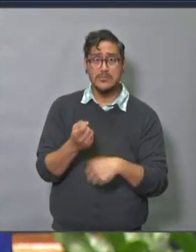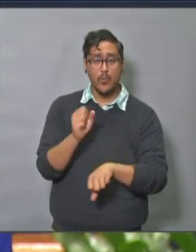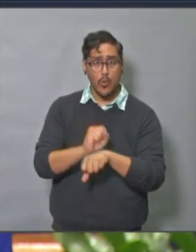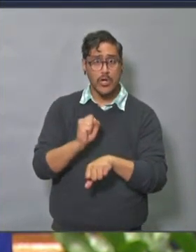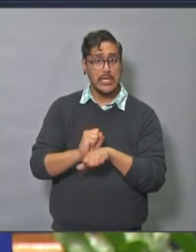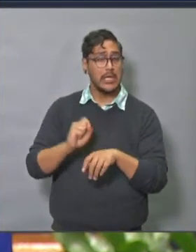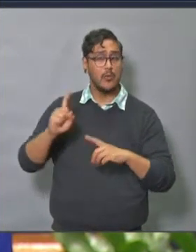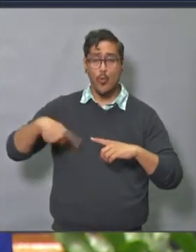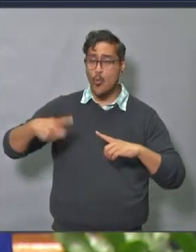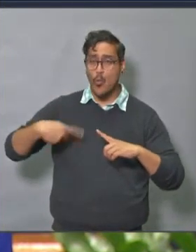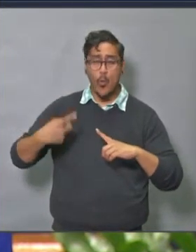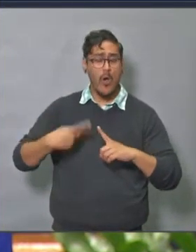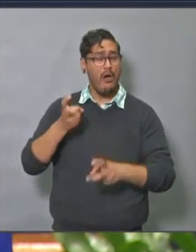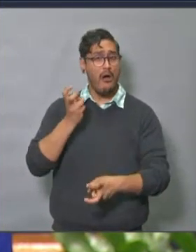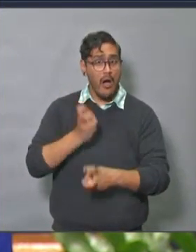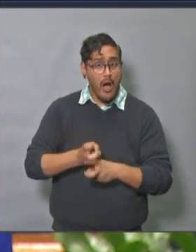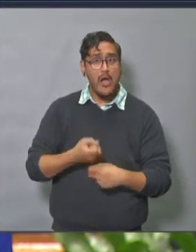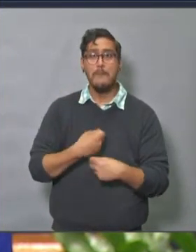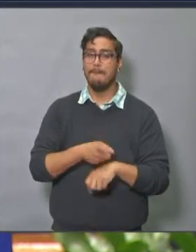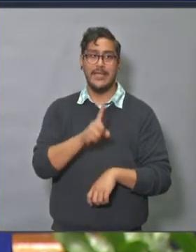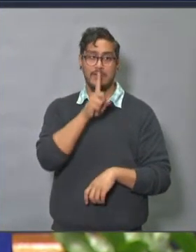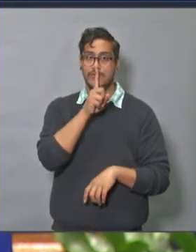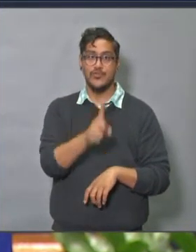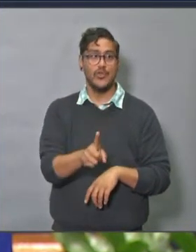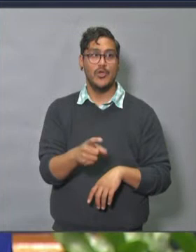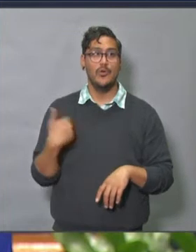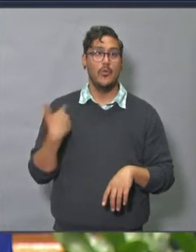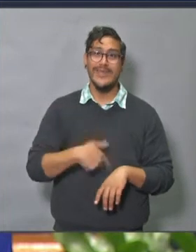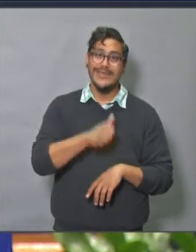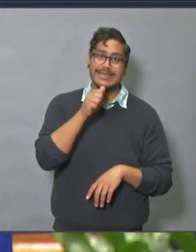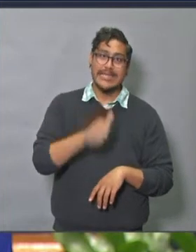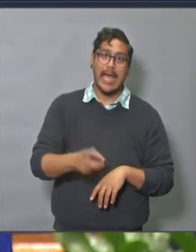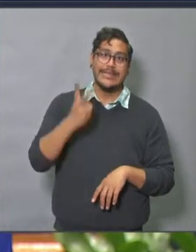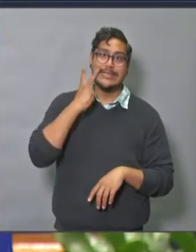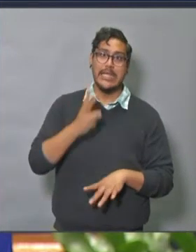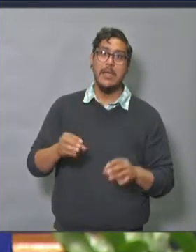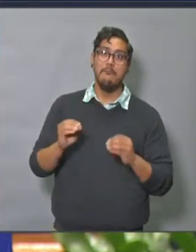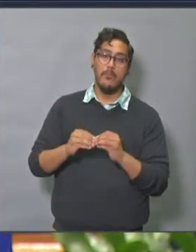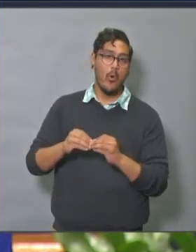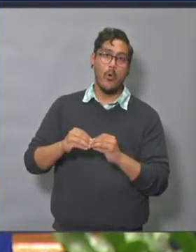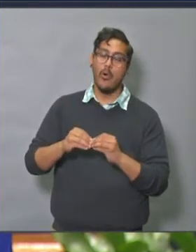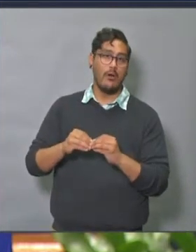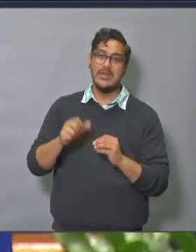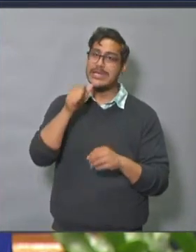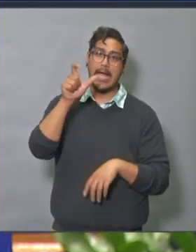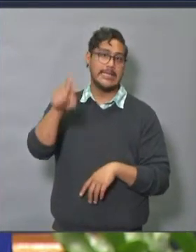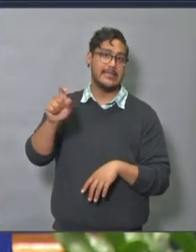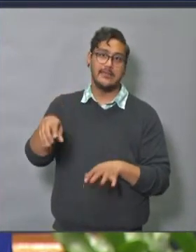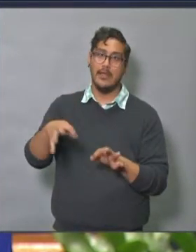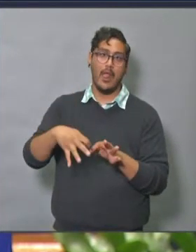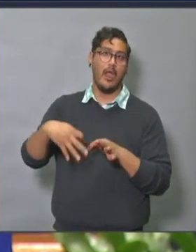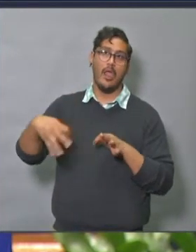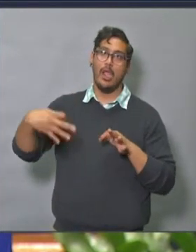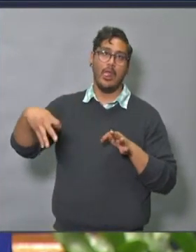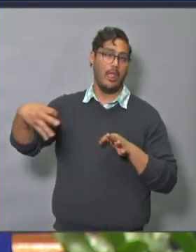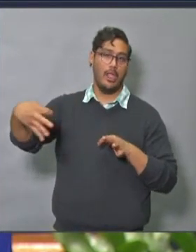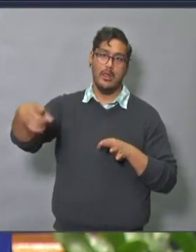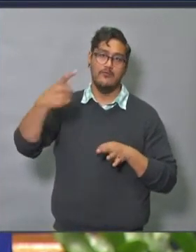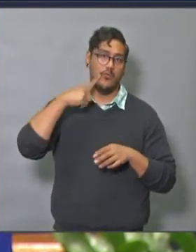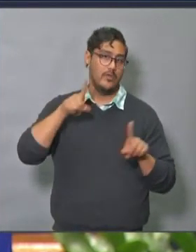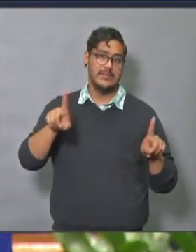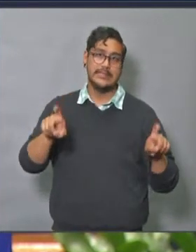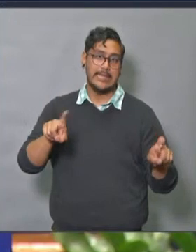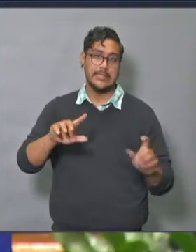around the clock, to make sure that we don't continue to see delays, especially unnecessary delays in testing at the skilled nursing